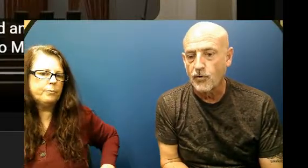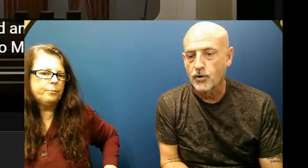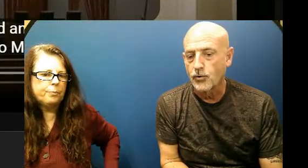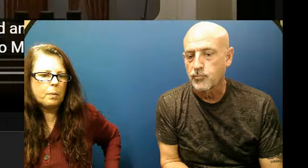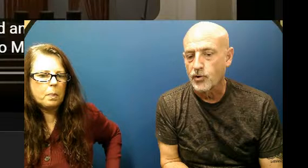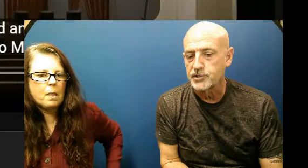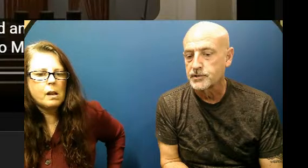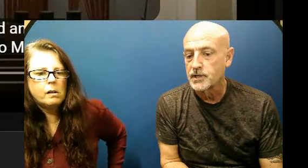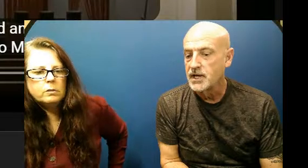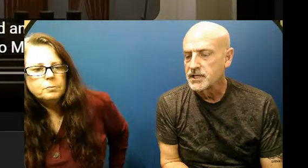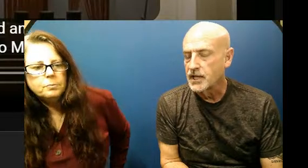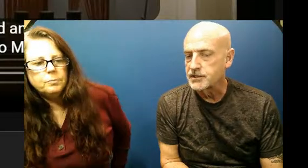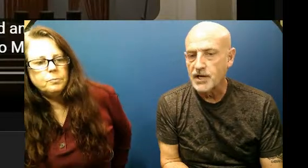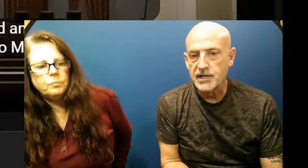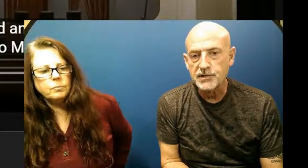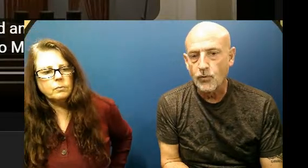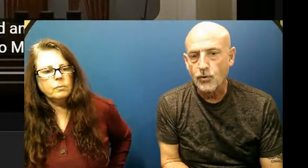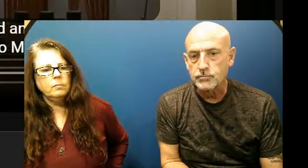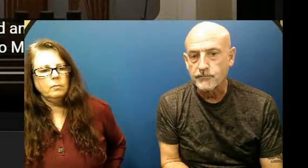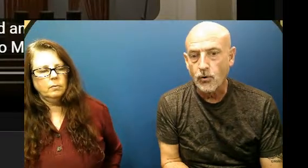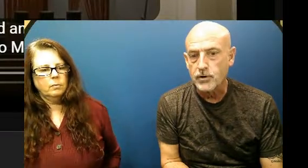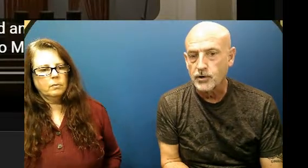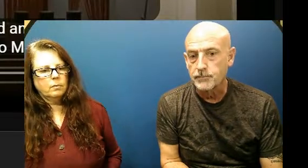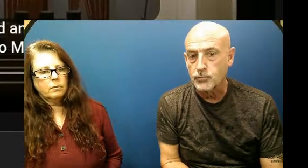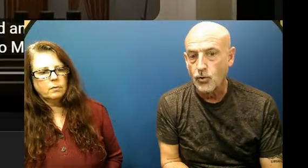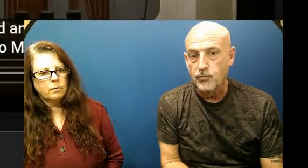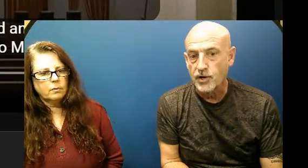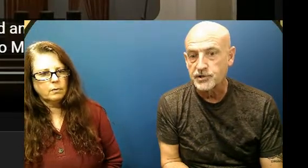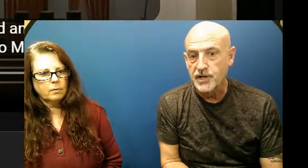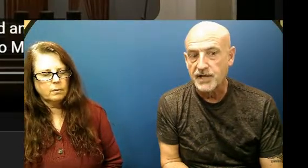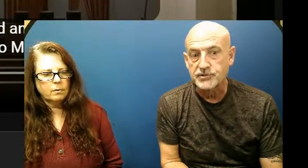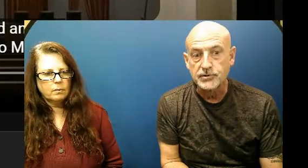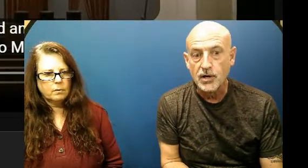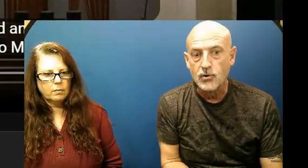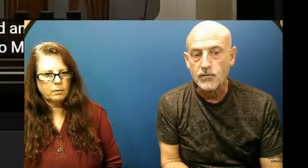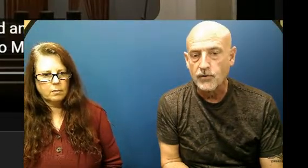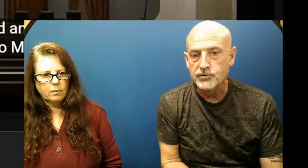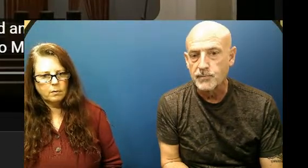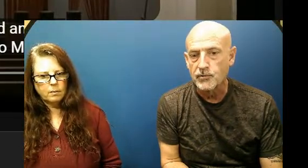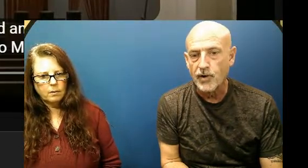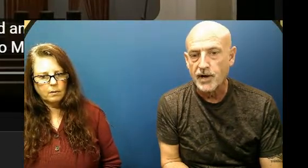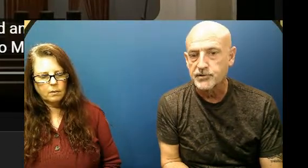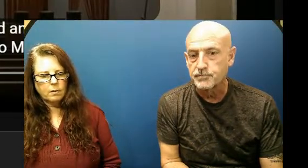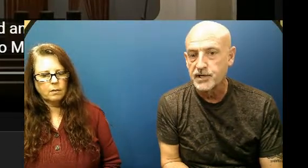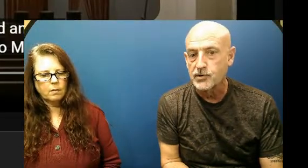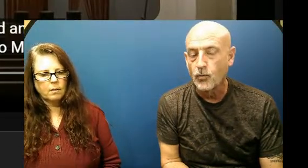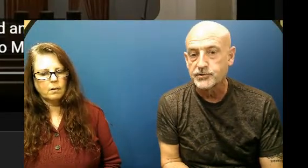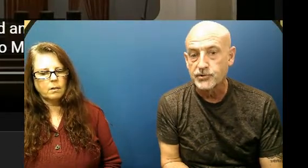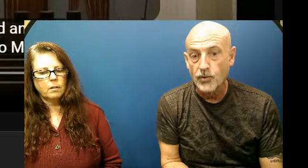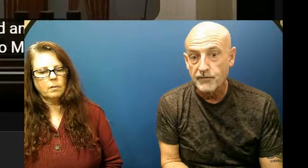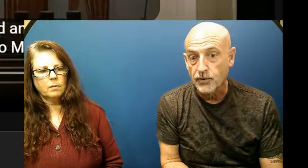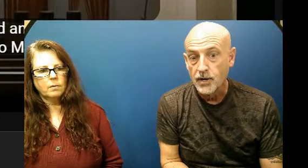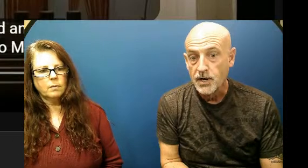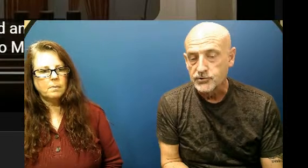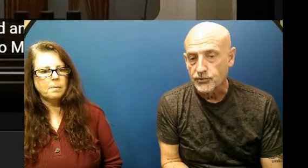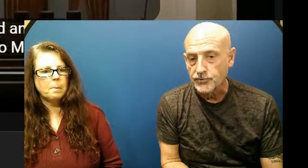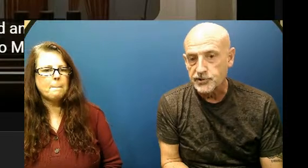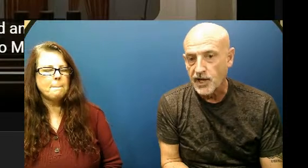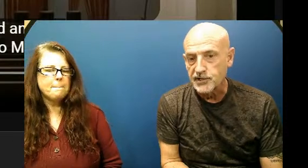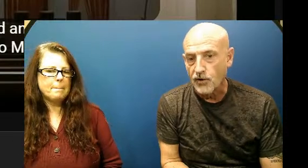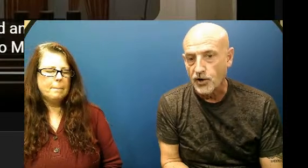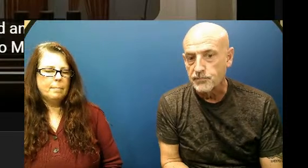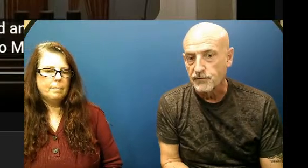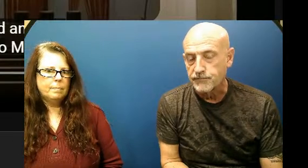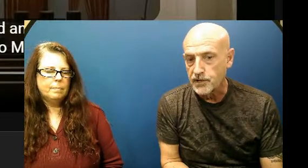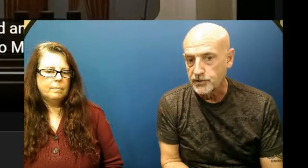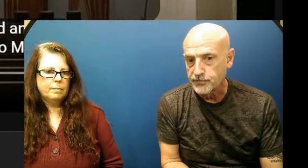Chinese foreign corporation. That Chinese foreign corporation has no First Amendment right to speak whatsoever. So this